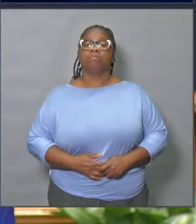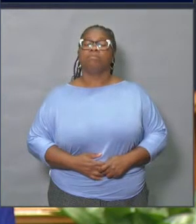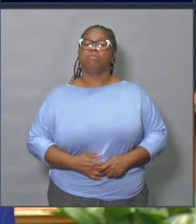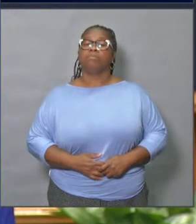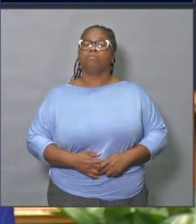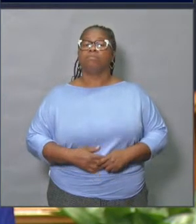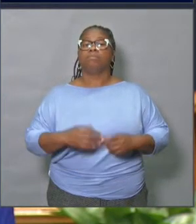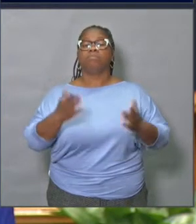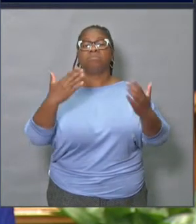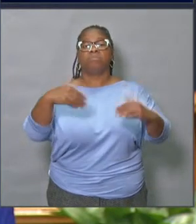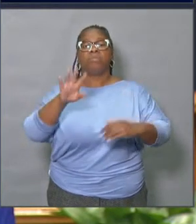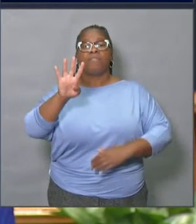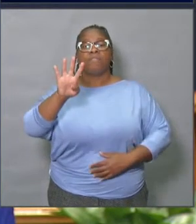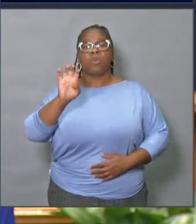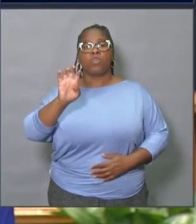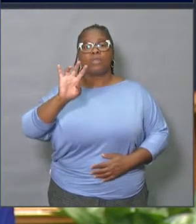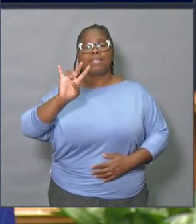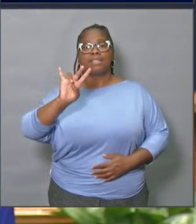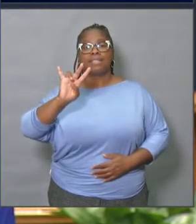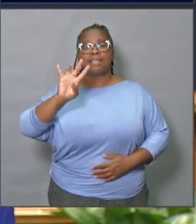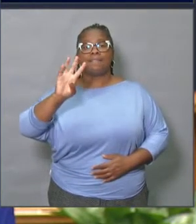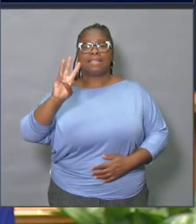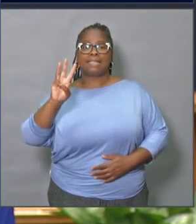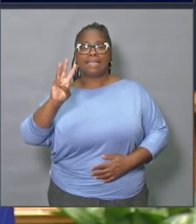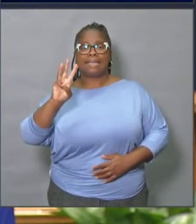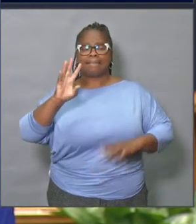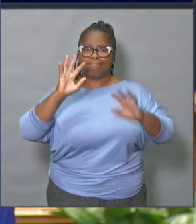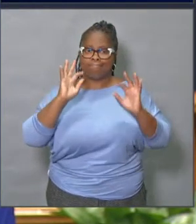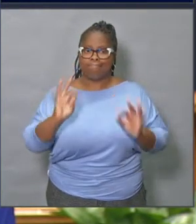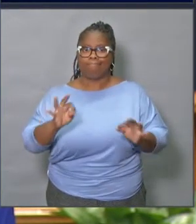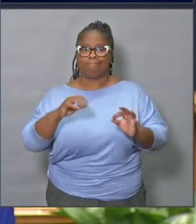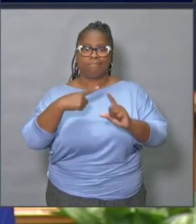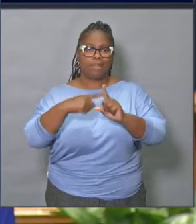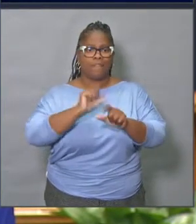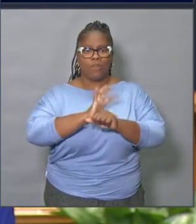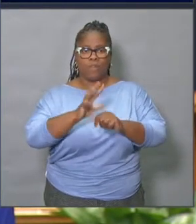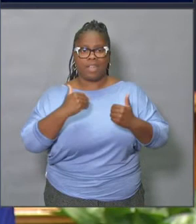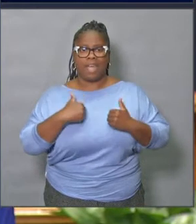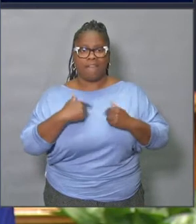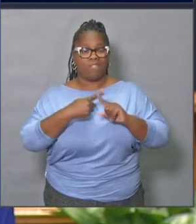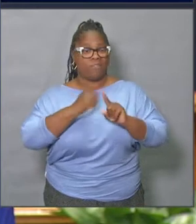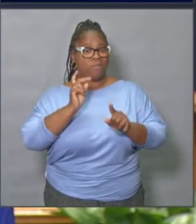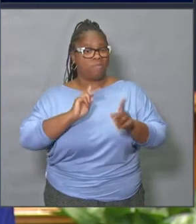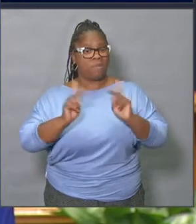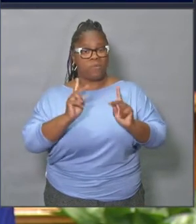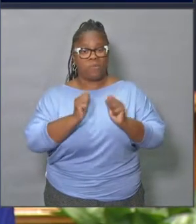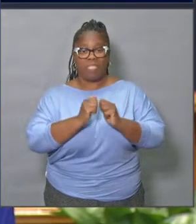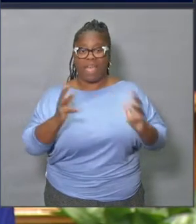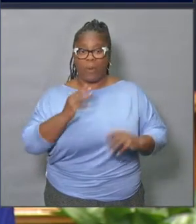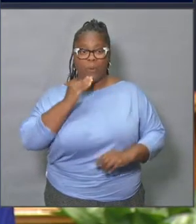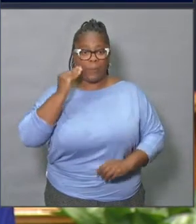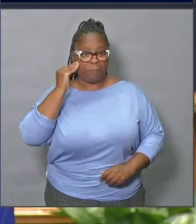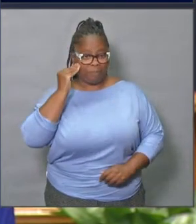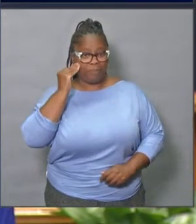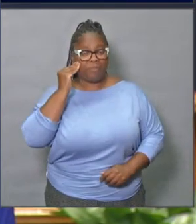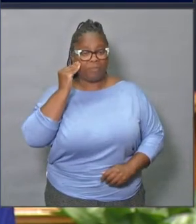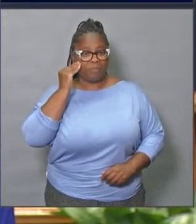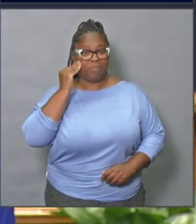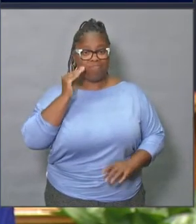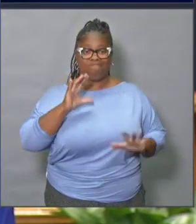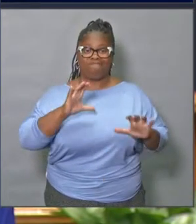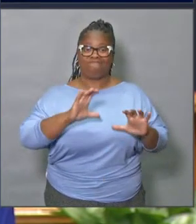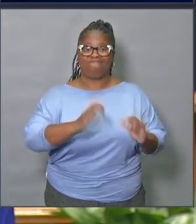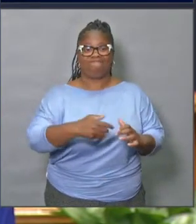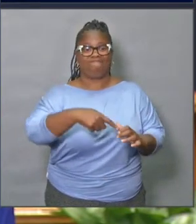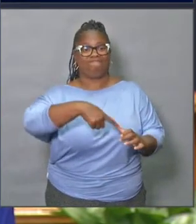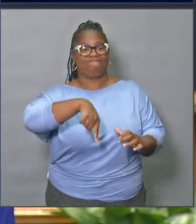reporting, 476 are confirmed cases among people experiencing homelessness. 206 of the